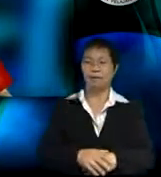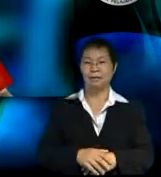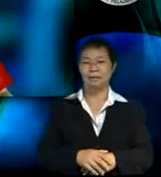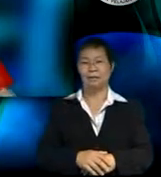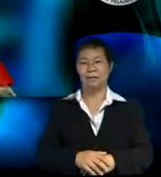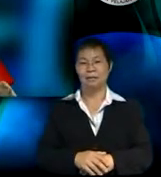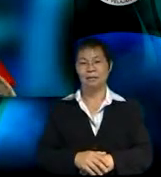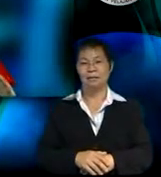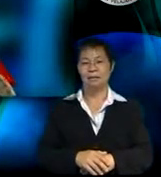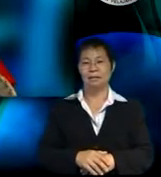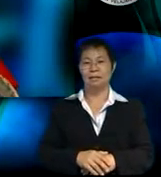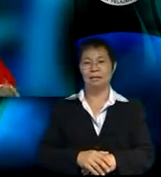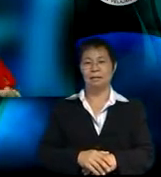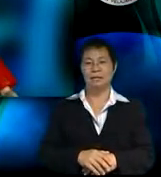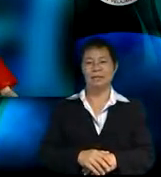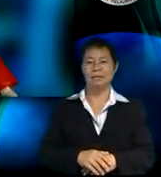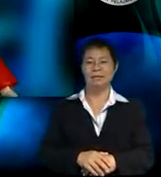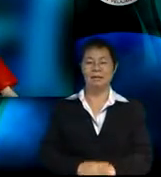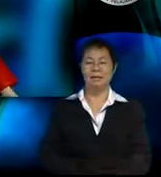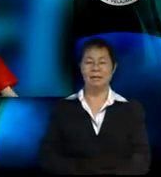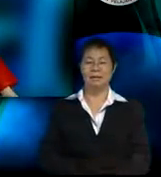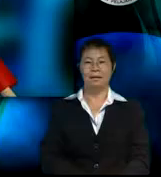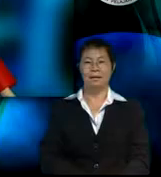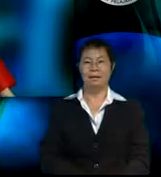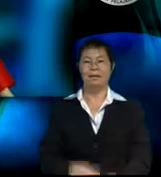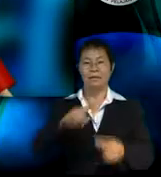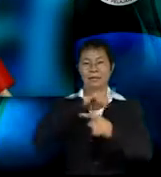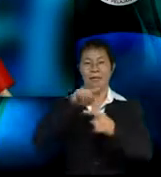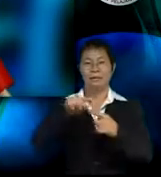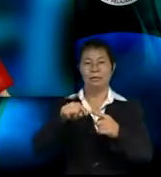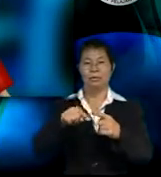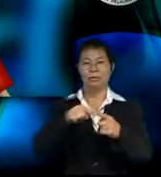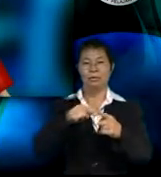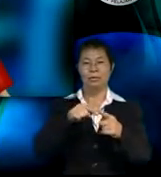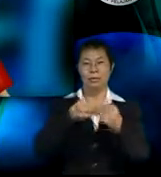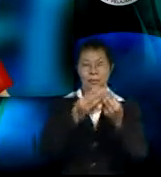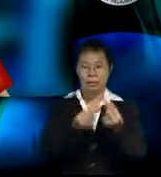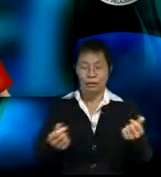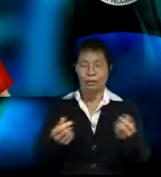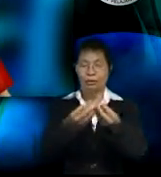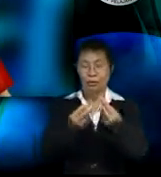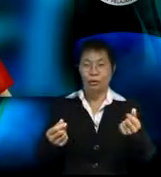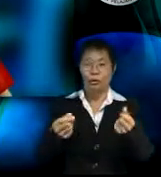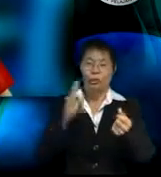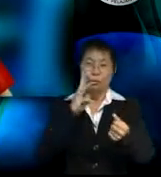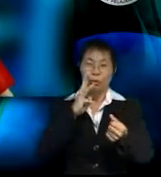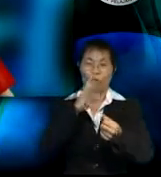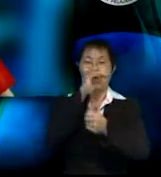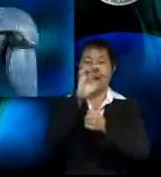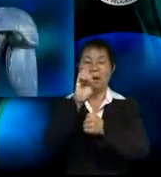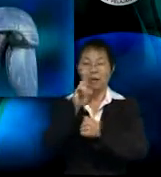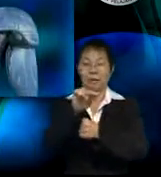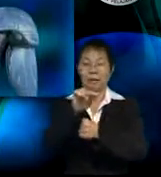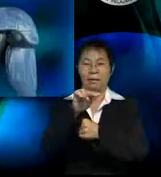Wait! I remember yet something else. When molten or dissolved in water, the ions are free to